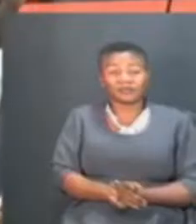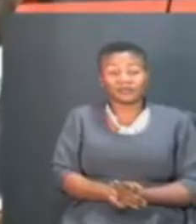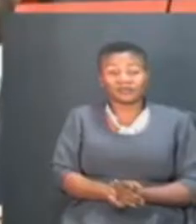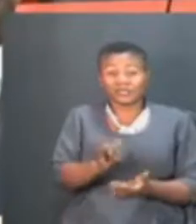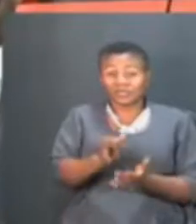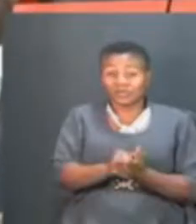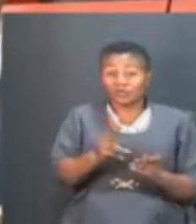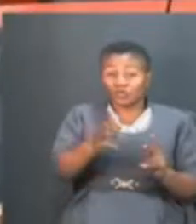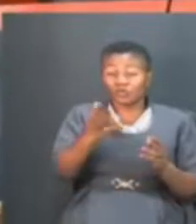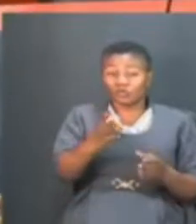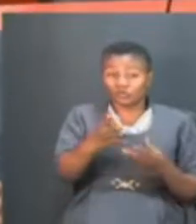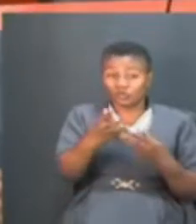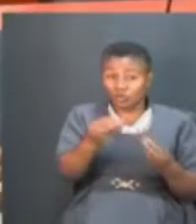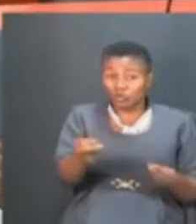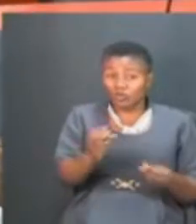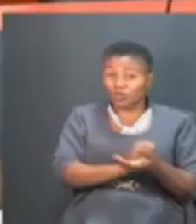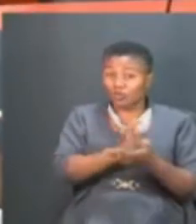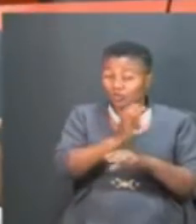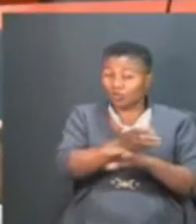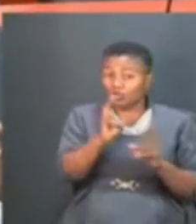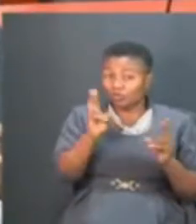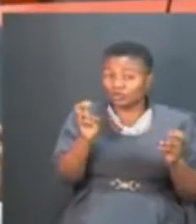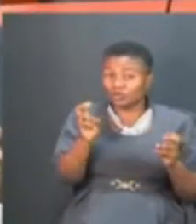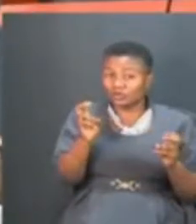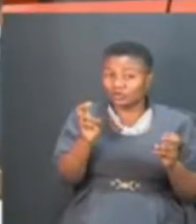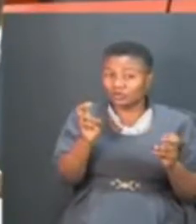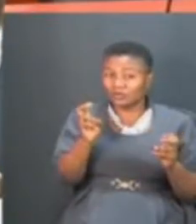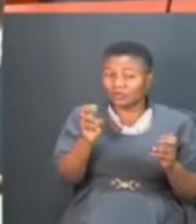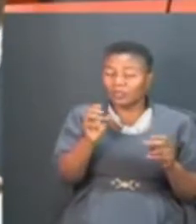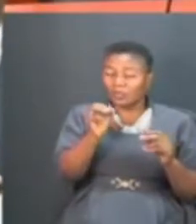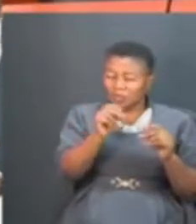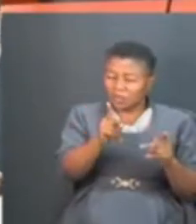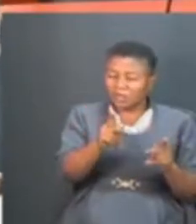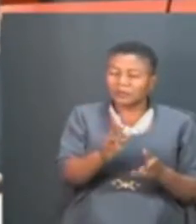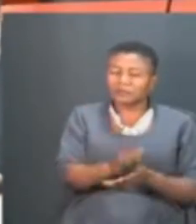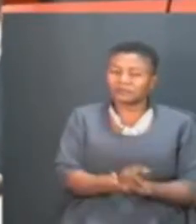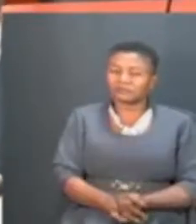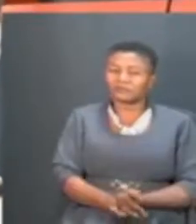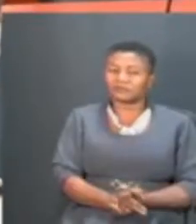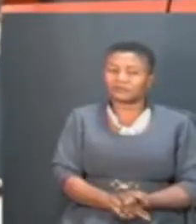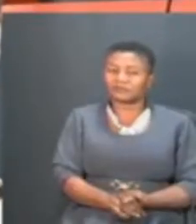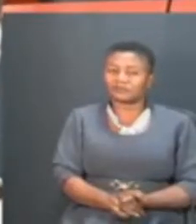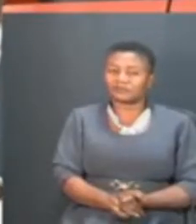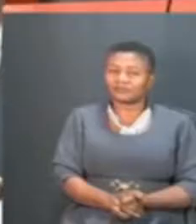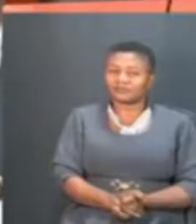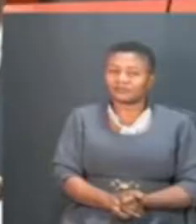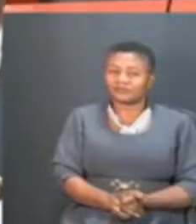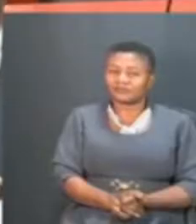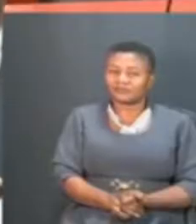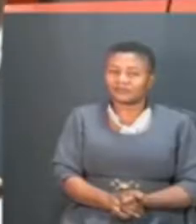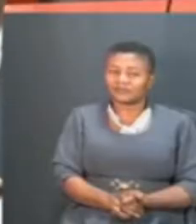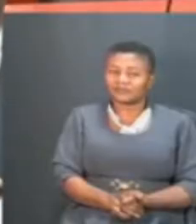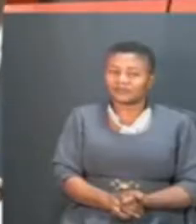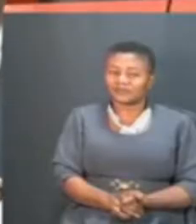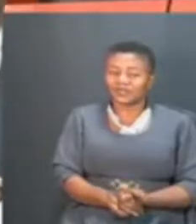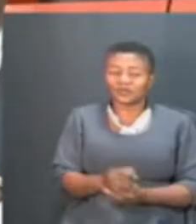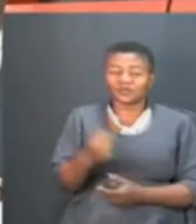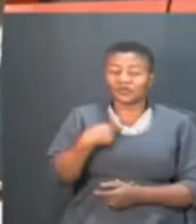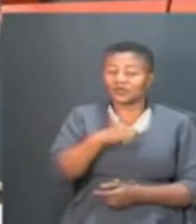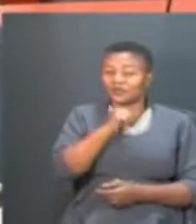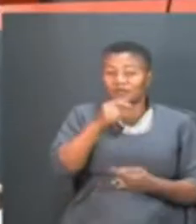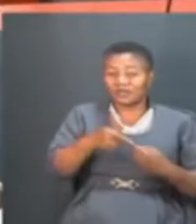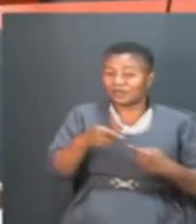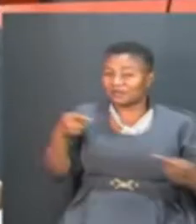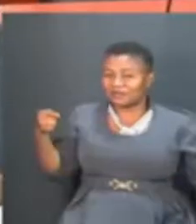resolve the cocoa issues? Speaker, we are minded. We are very much minded. We are not opposed.